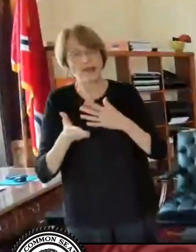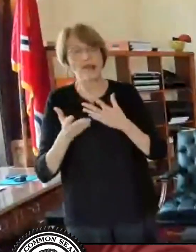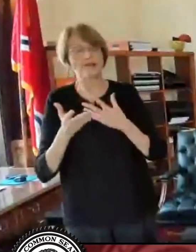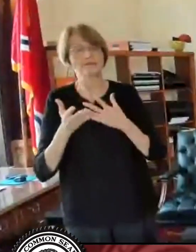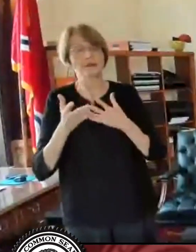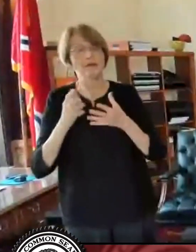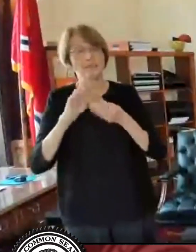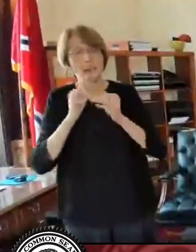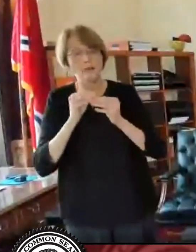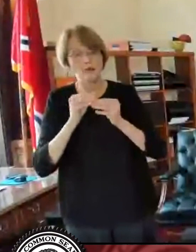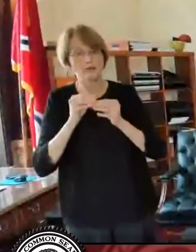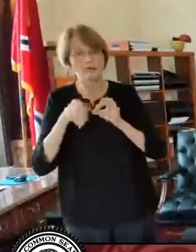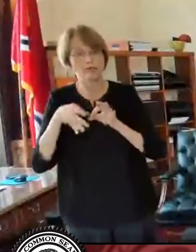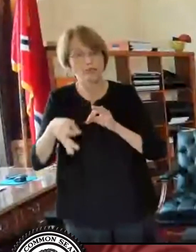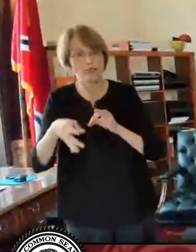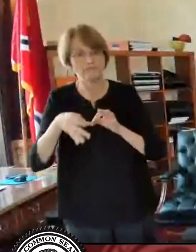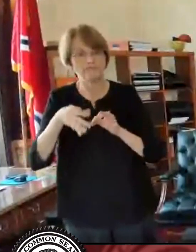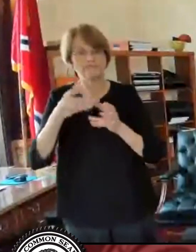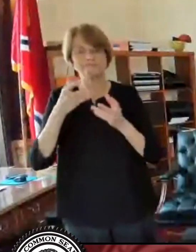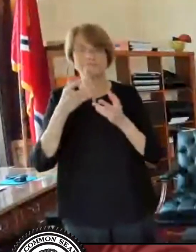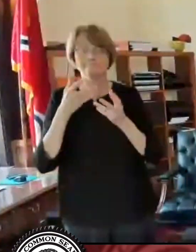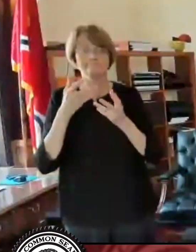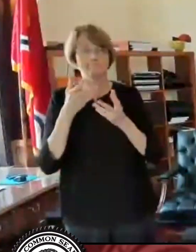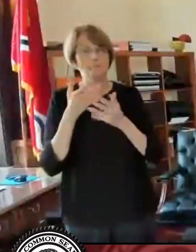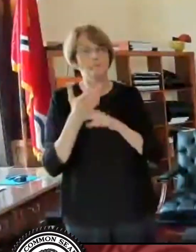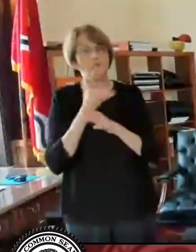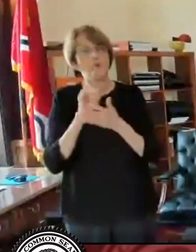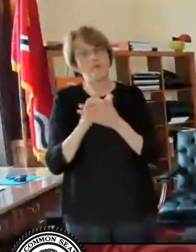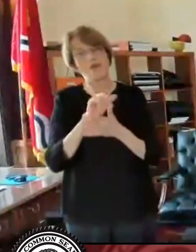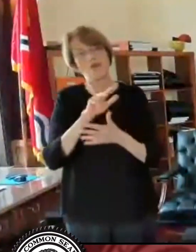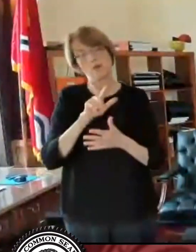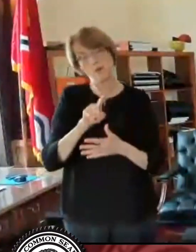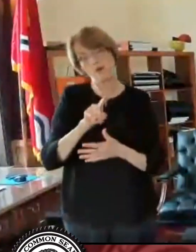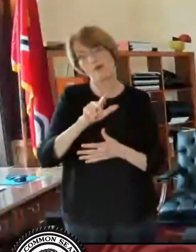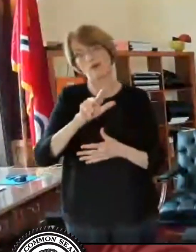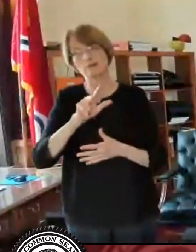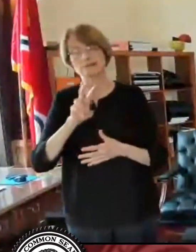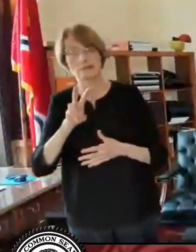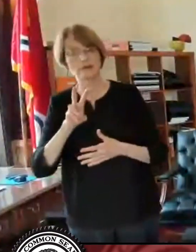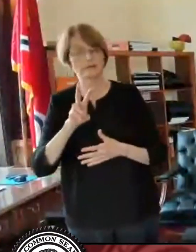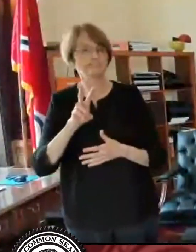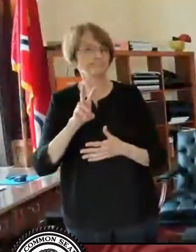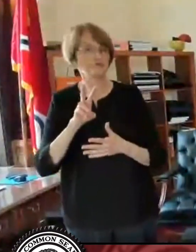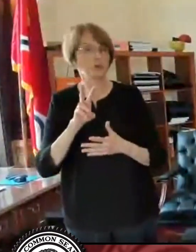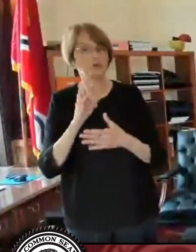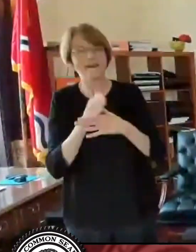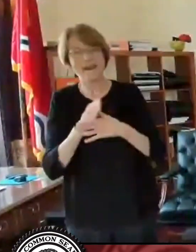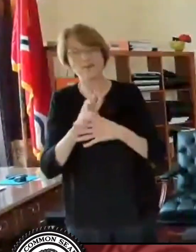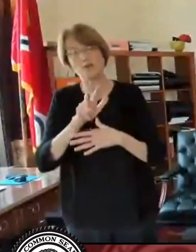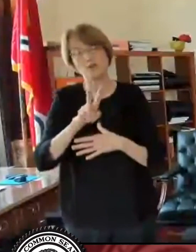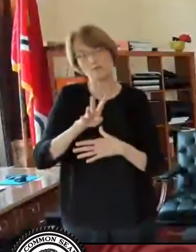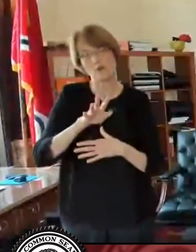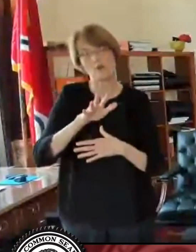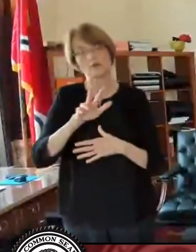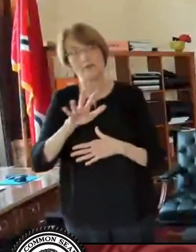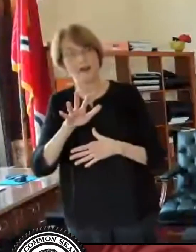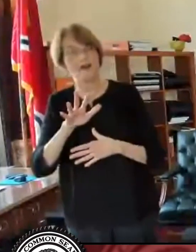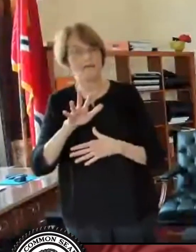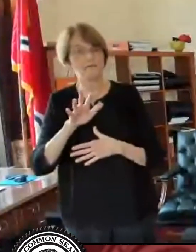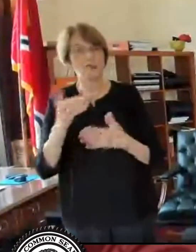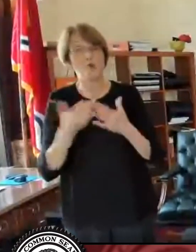day before was 34, 36, 34, 31. So we're running 34, 35 cases, new cases a day in the city of St.